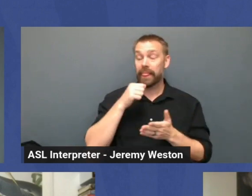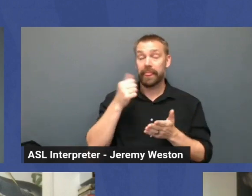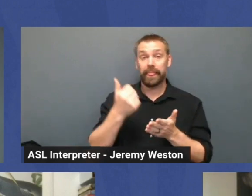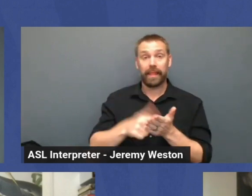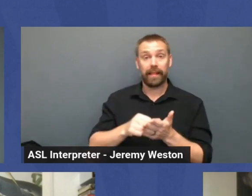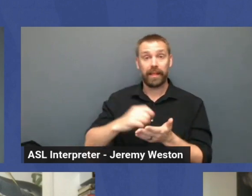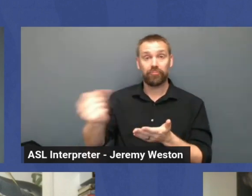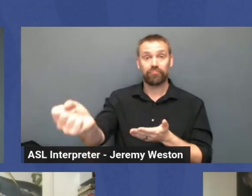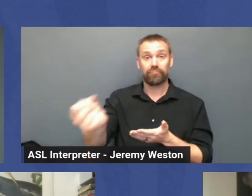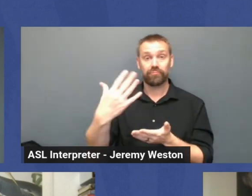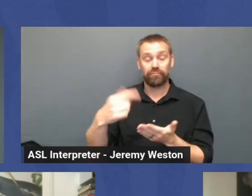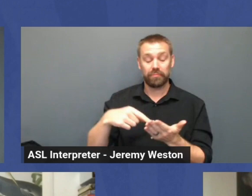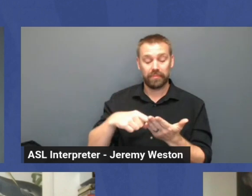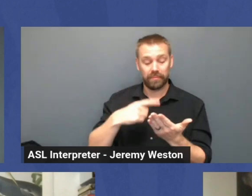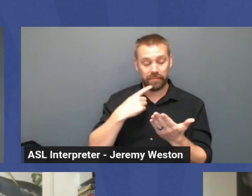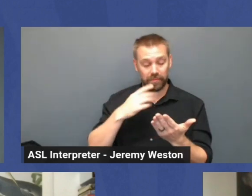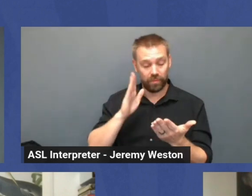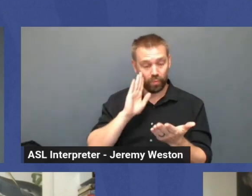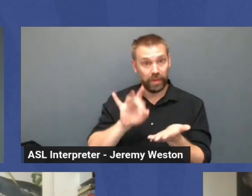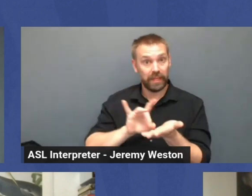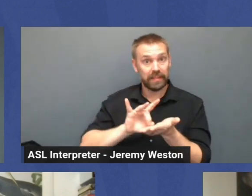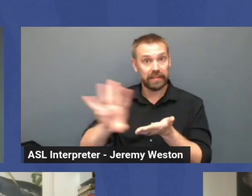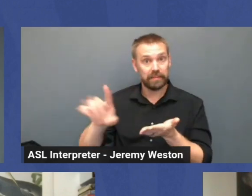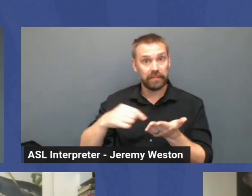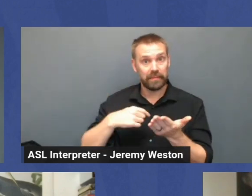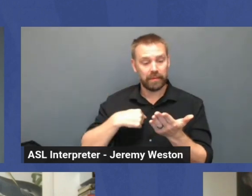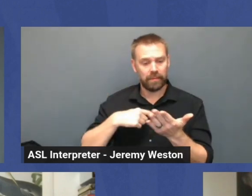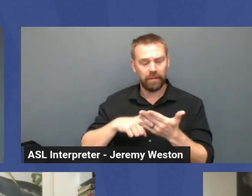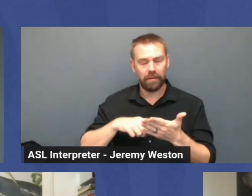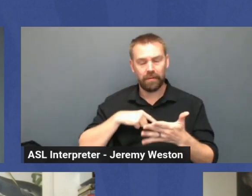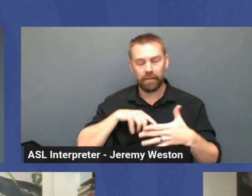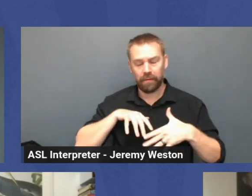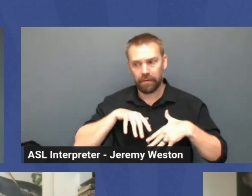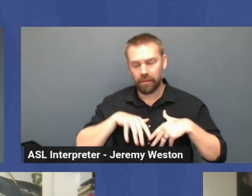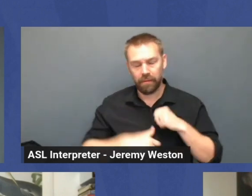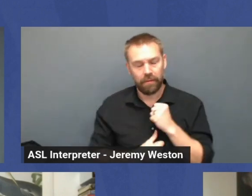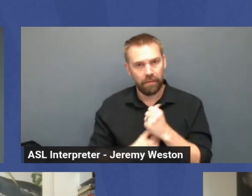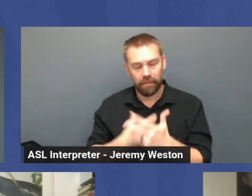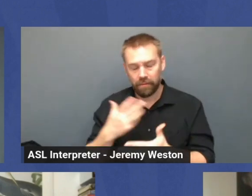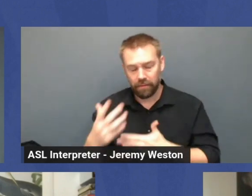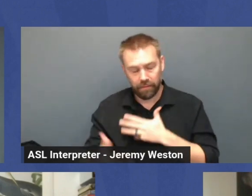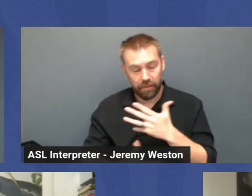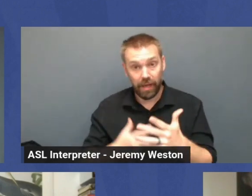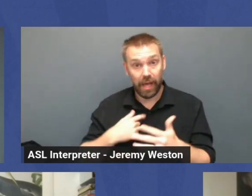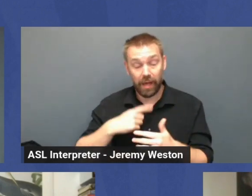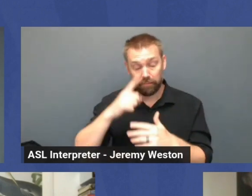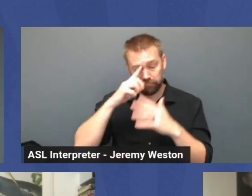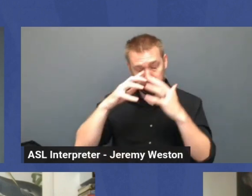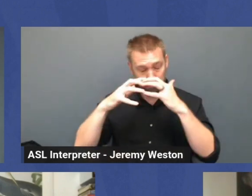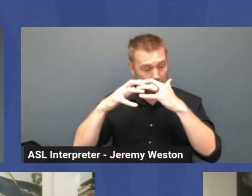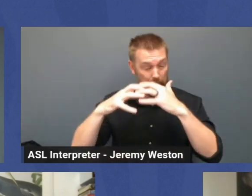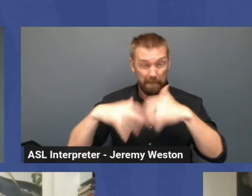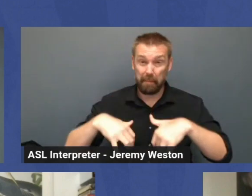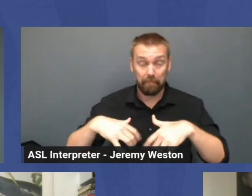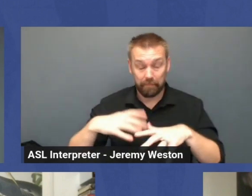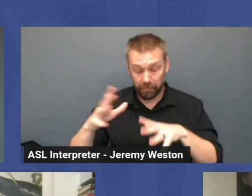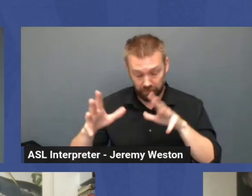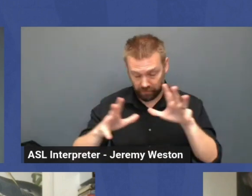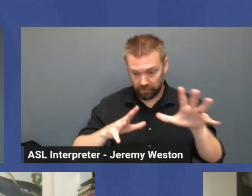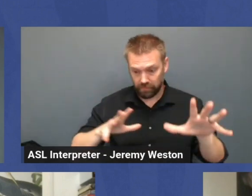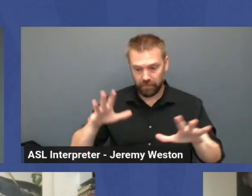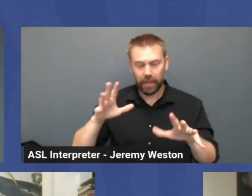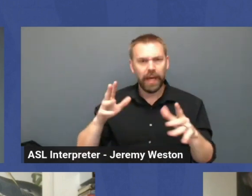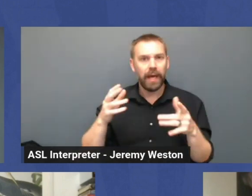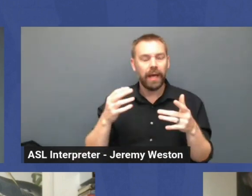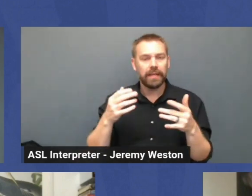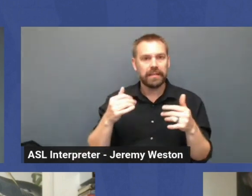they were going to expel me. And I suffered a mental breakdown almost. And I'm still